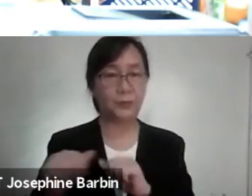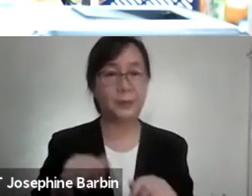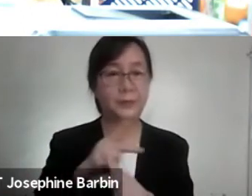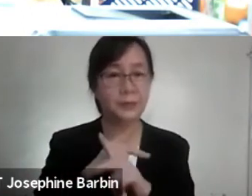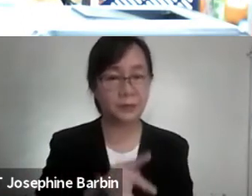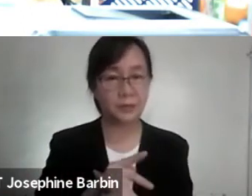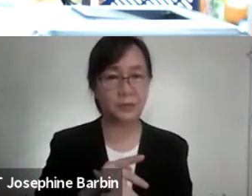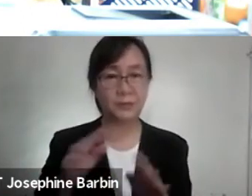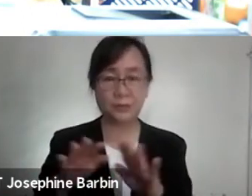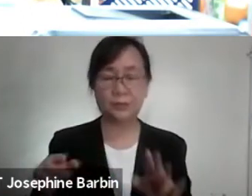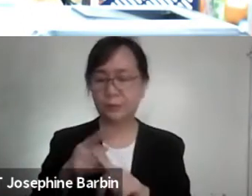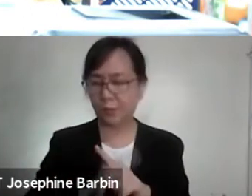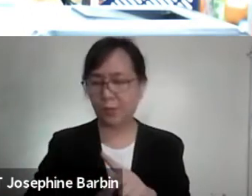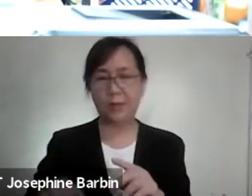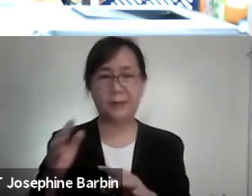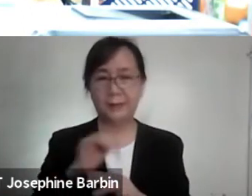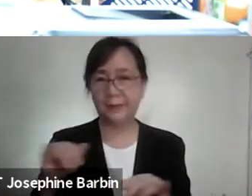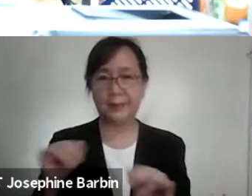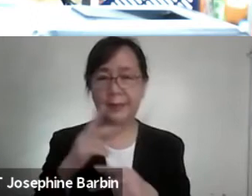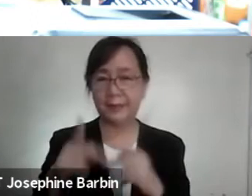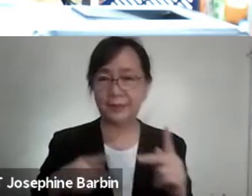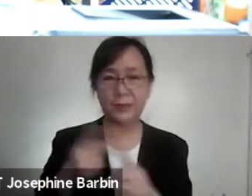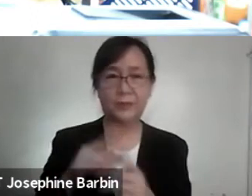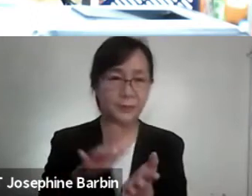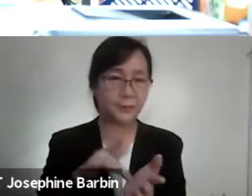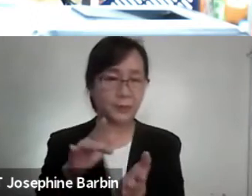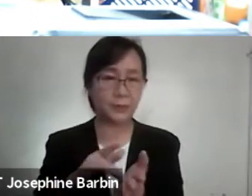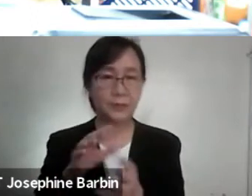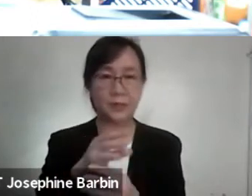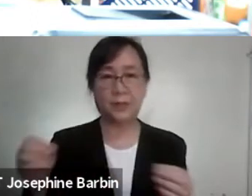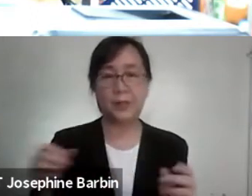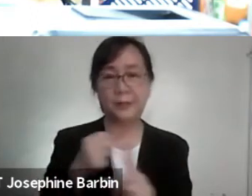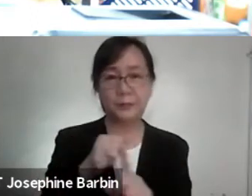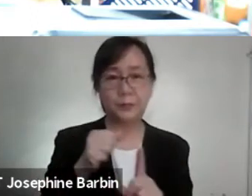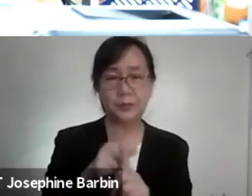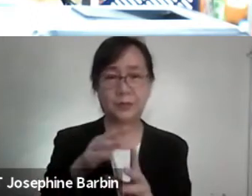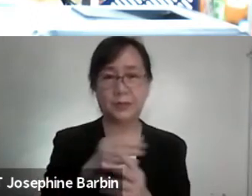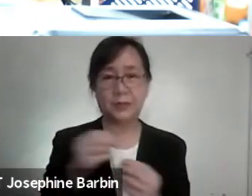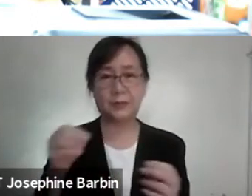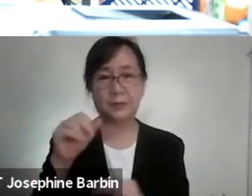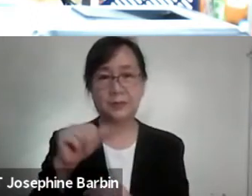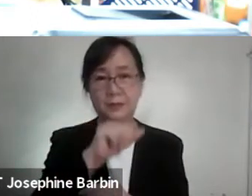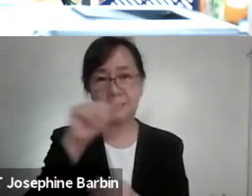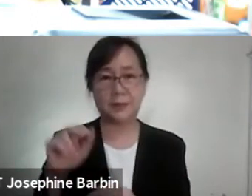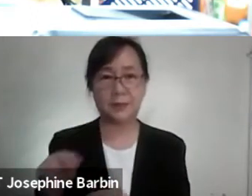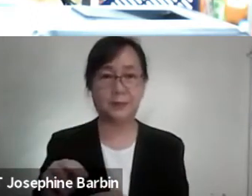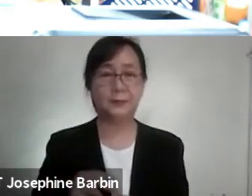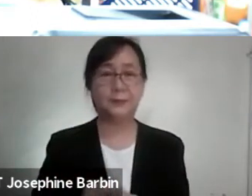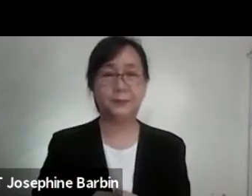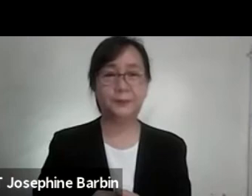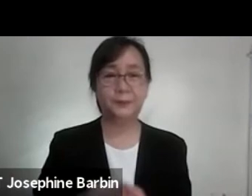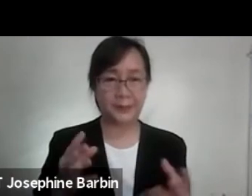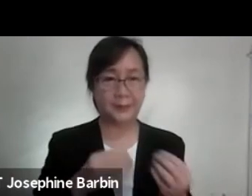of children from all forms of online exploitation and abuse in ASEAN. May I give the floor to